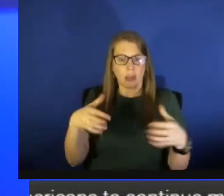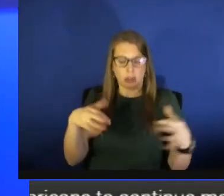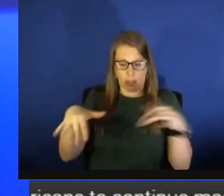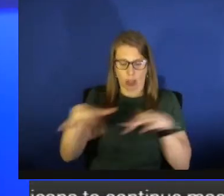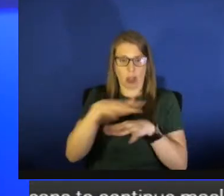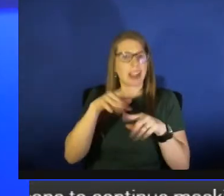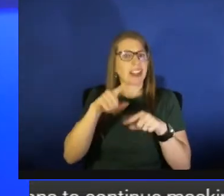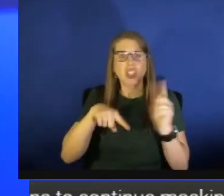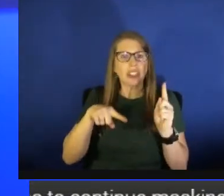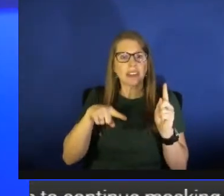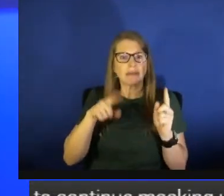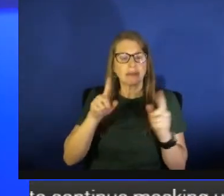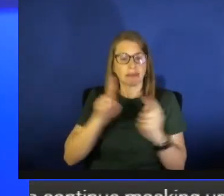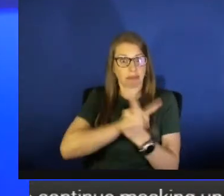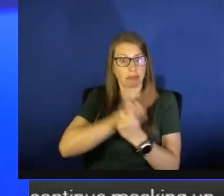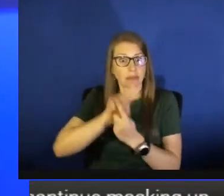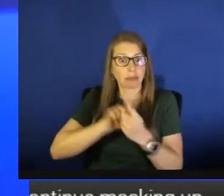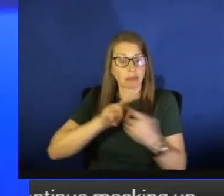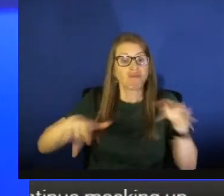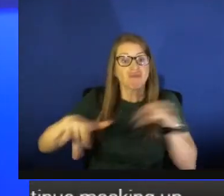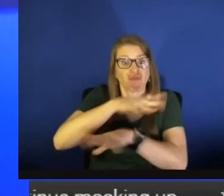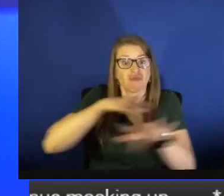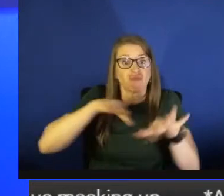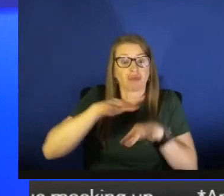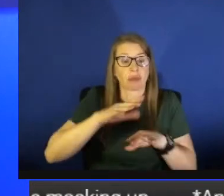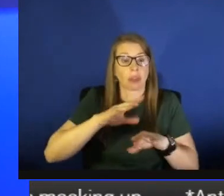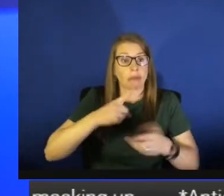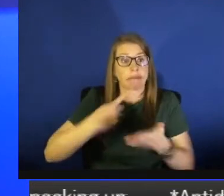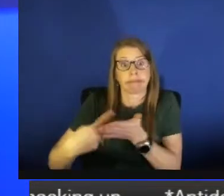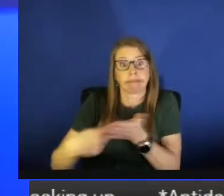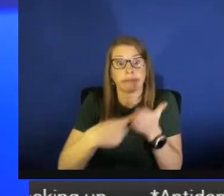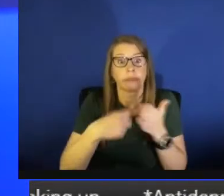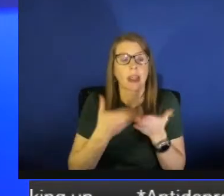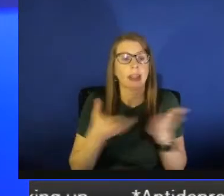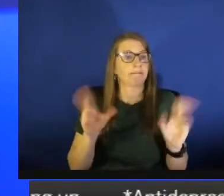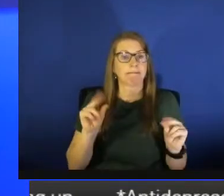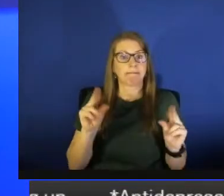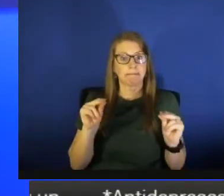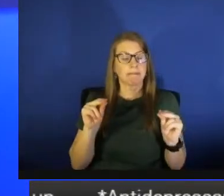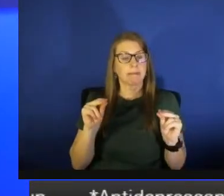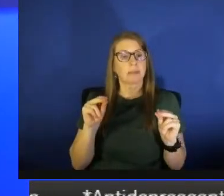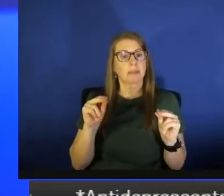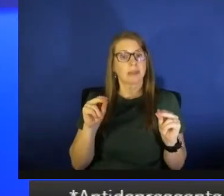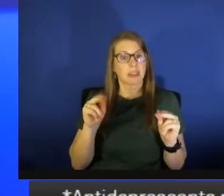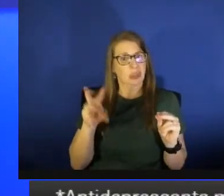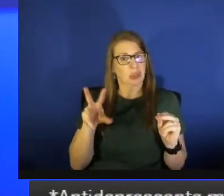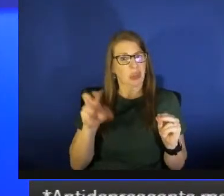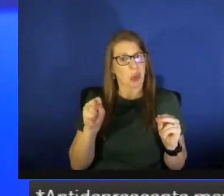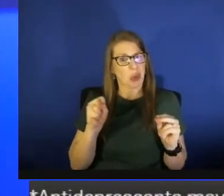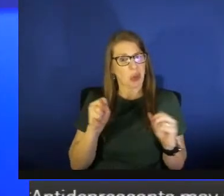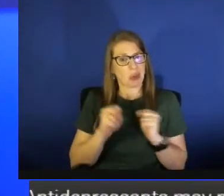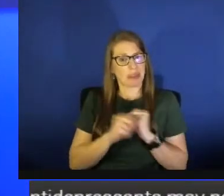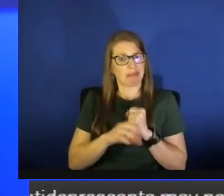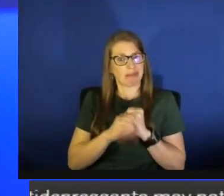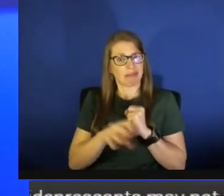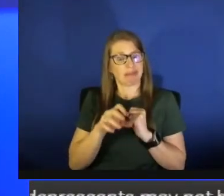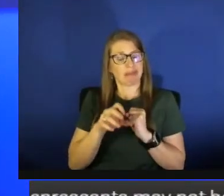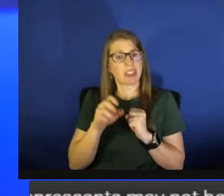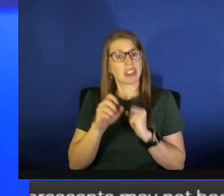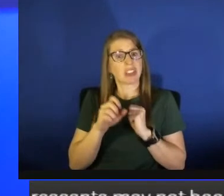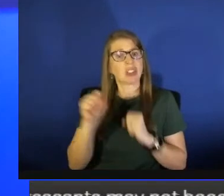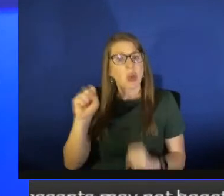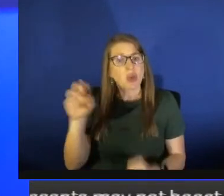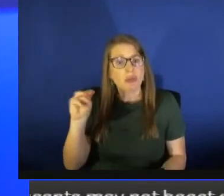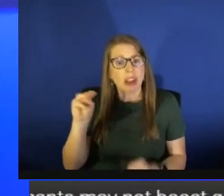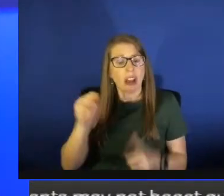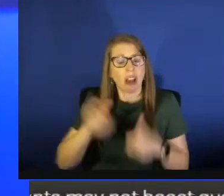neighbors and other people and talk about things. Our newscasts were where they were doing that, where they were interacting through social media, through participating in things like